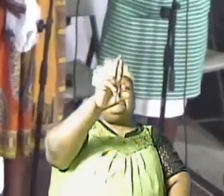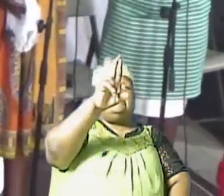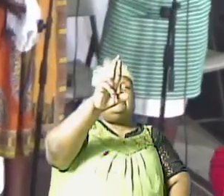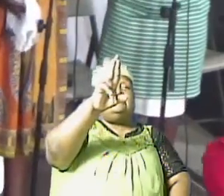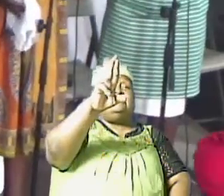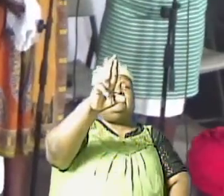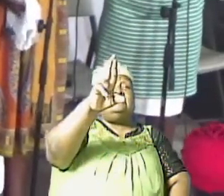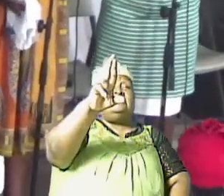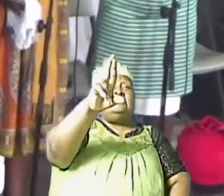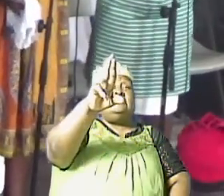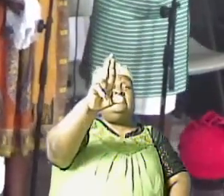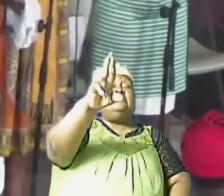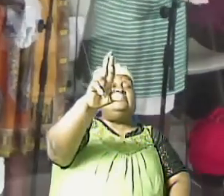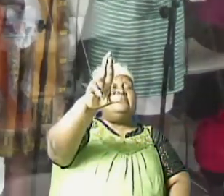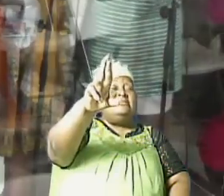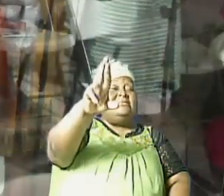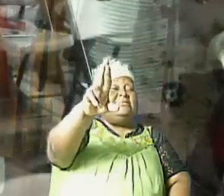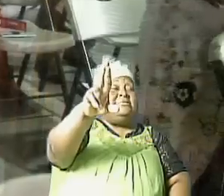reality.